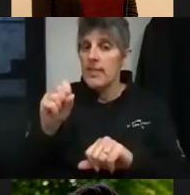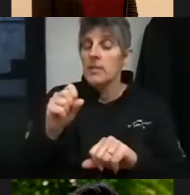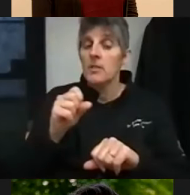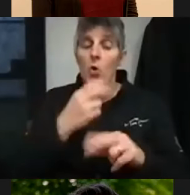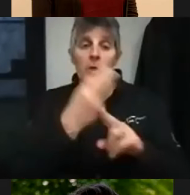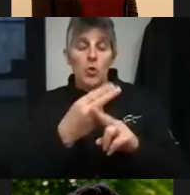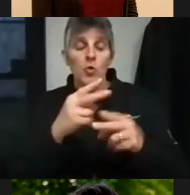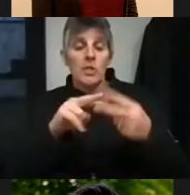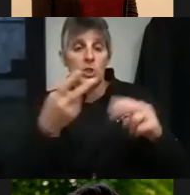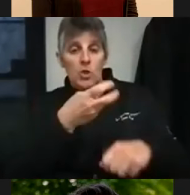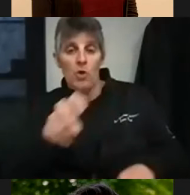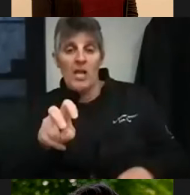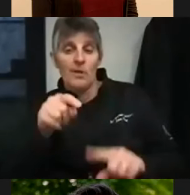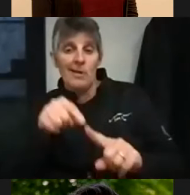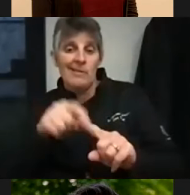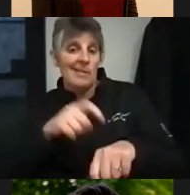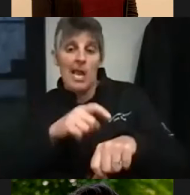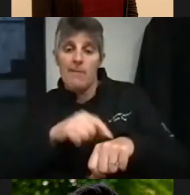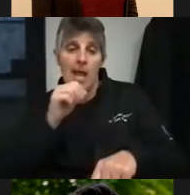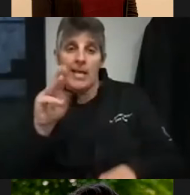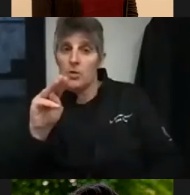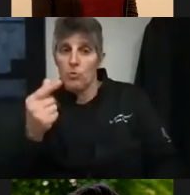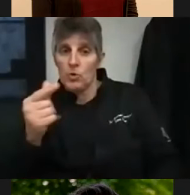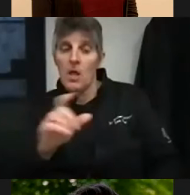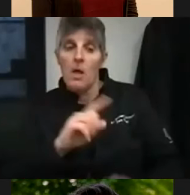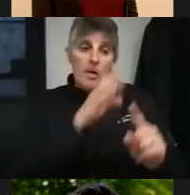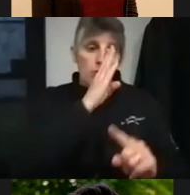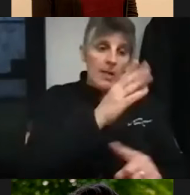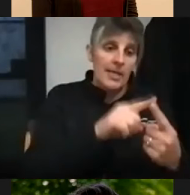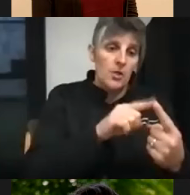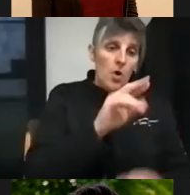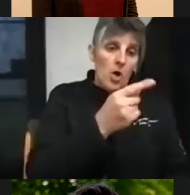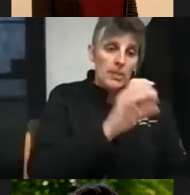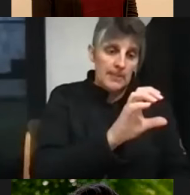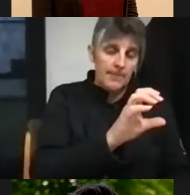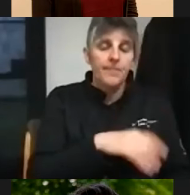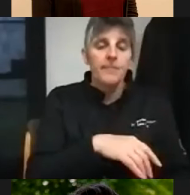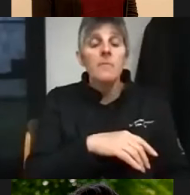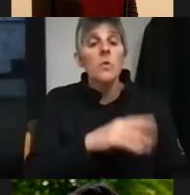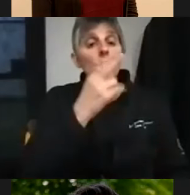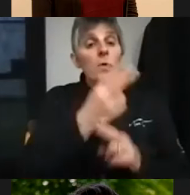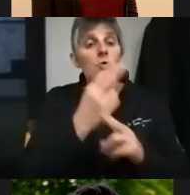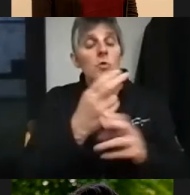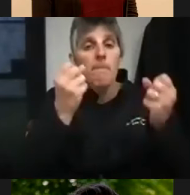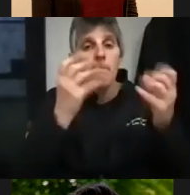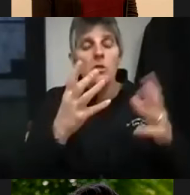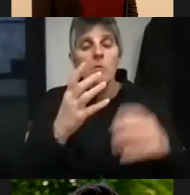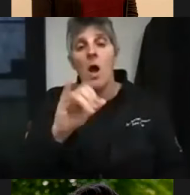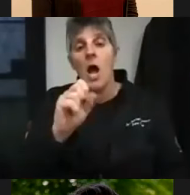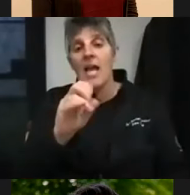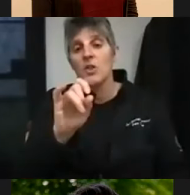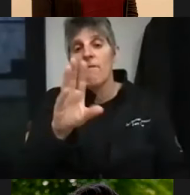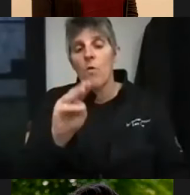gene transfer, this time not into mirror cells, but directly into retinal ganglion cells. We use a multiple isoform of a